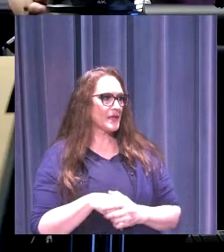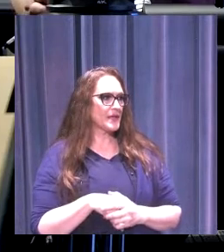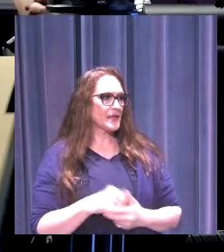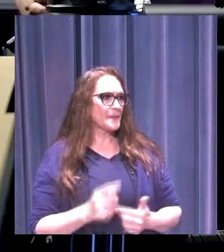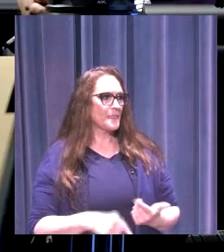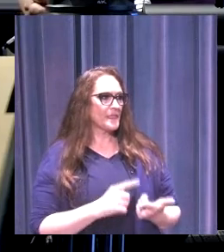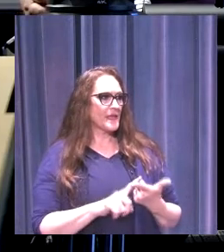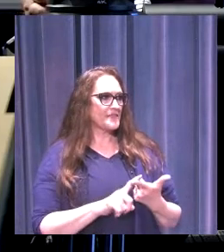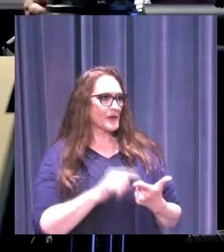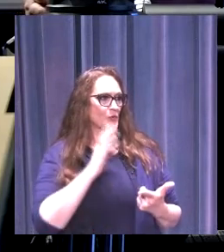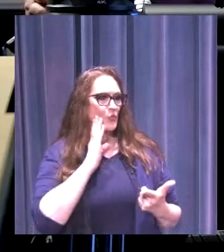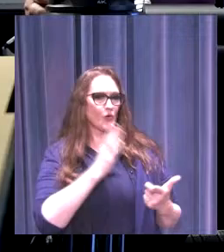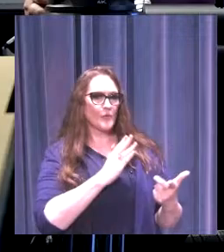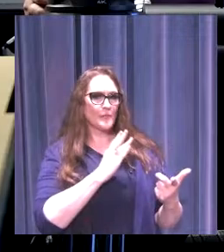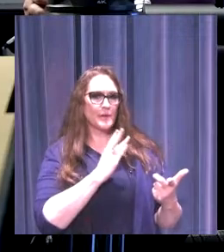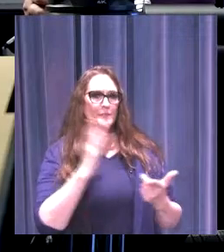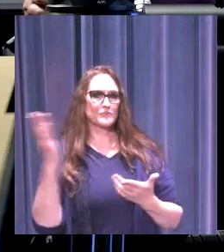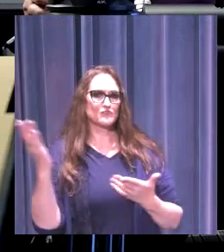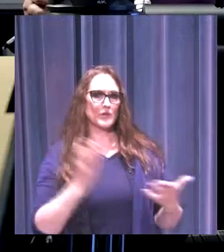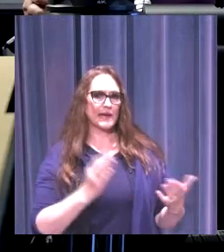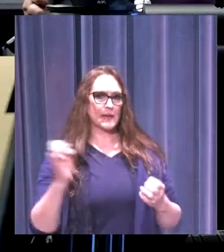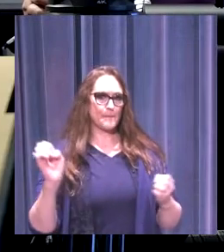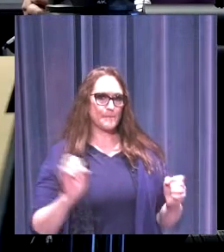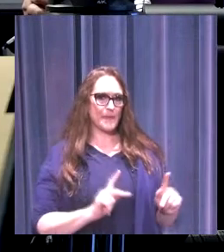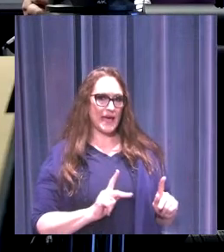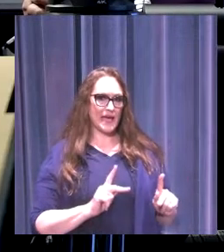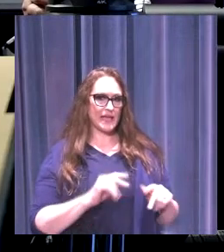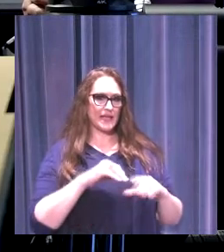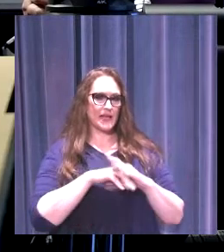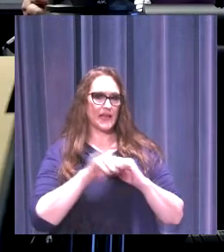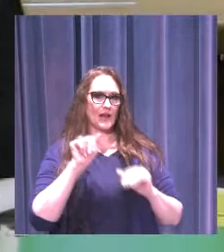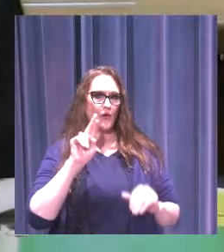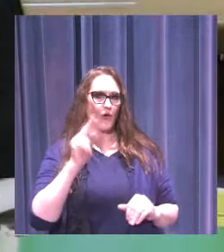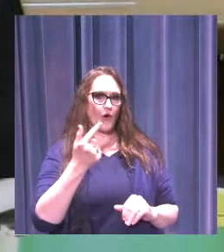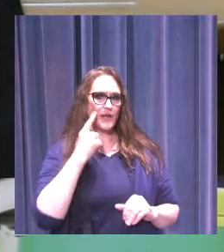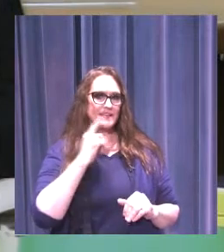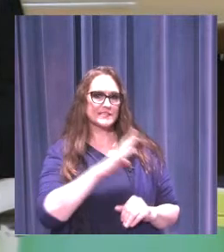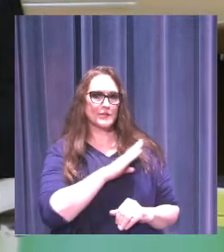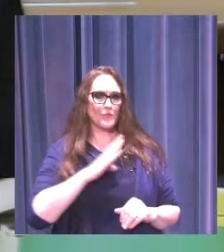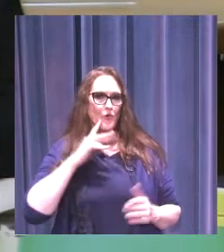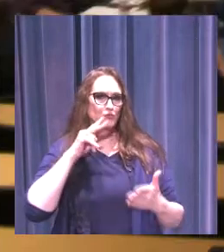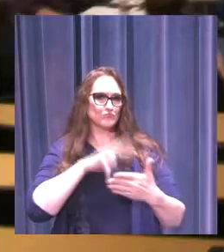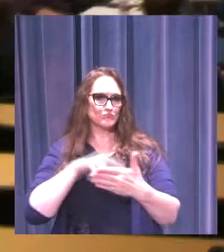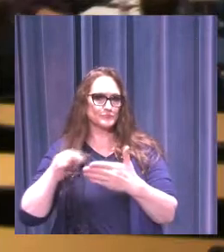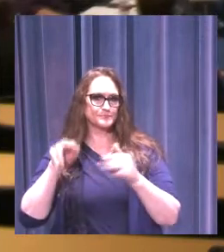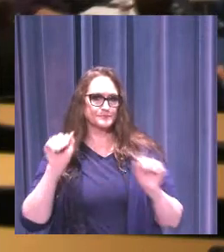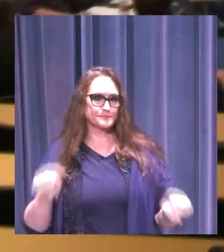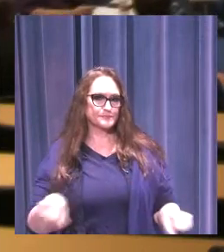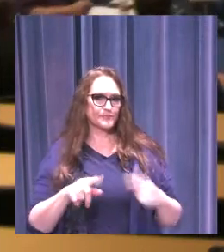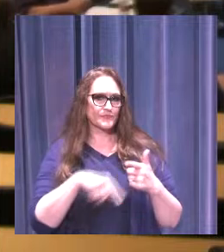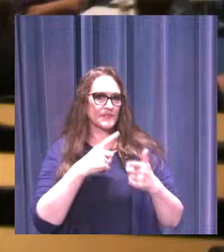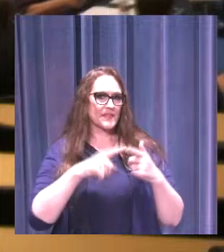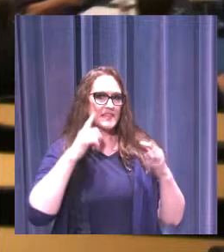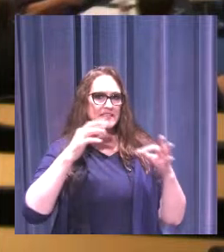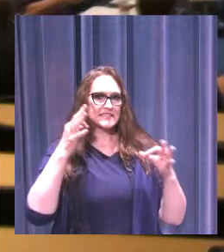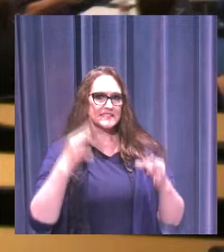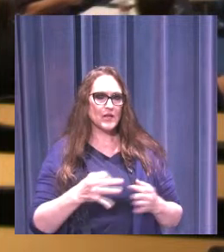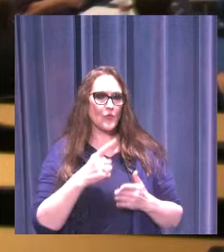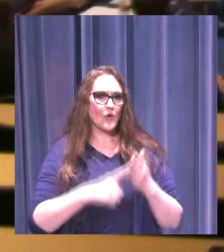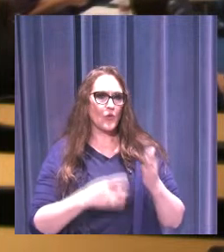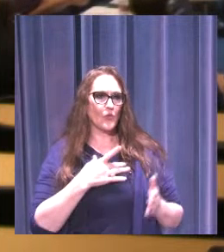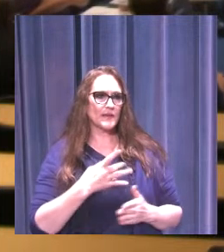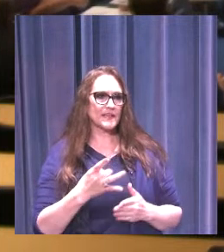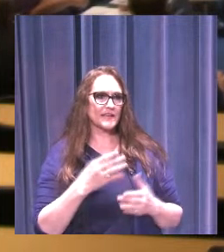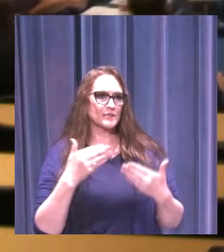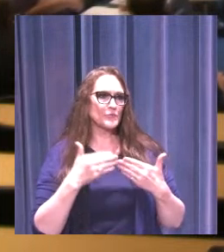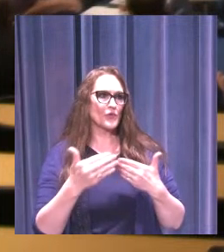then we'll be bringing it back in August for the board to review and then decide what we'd like to go and